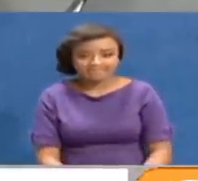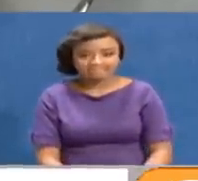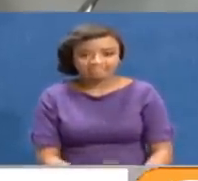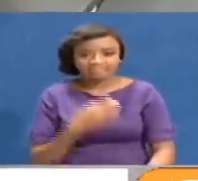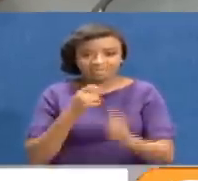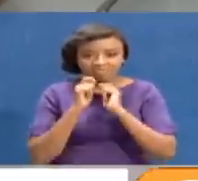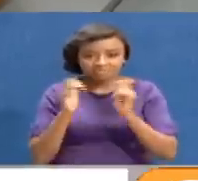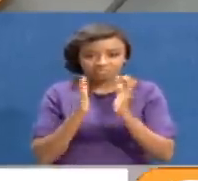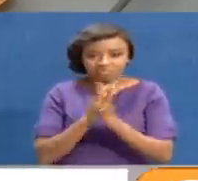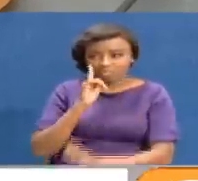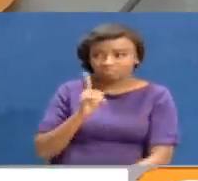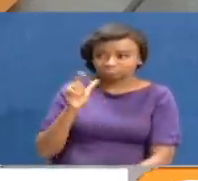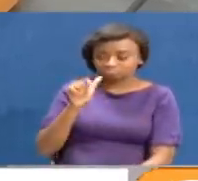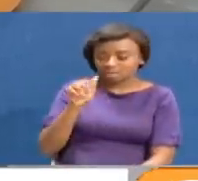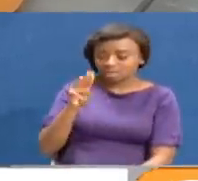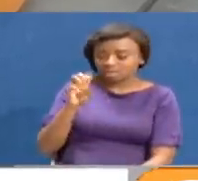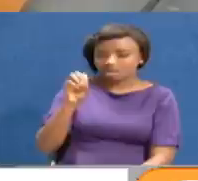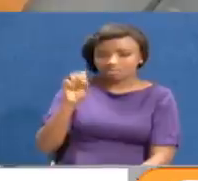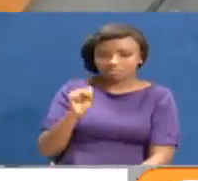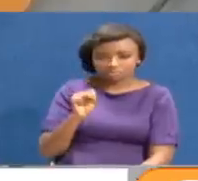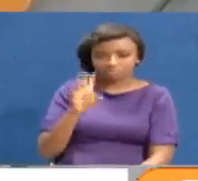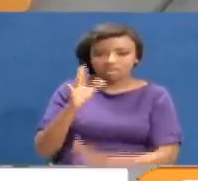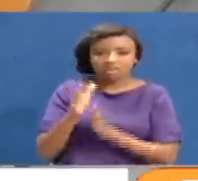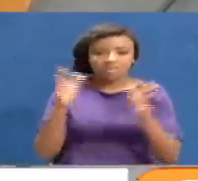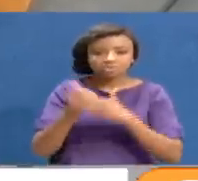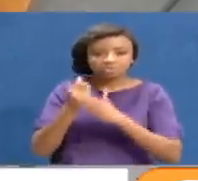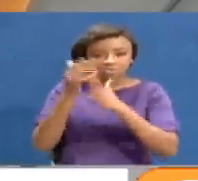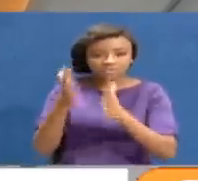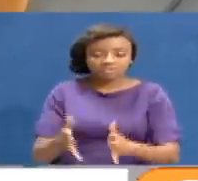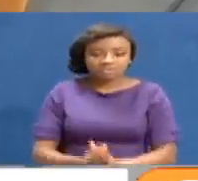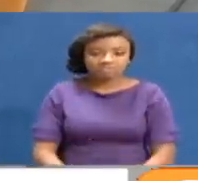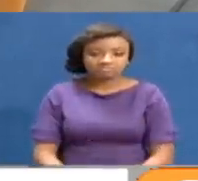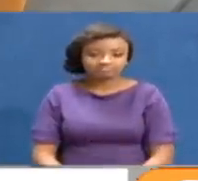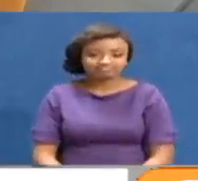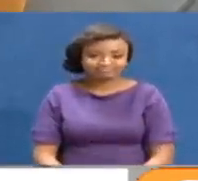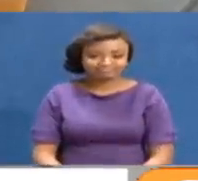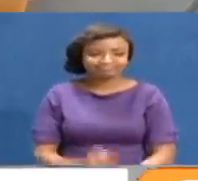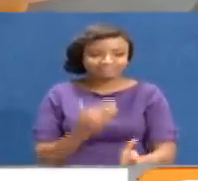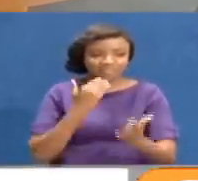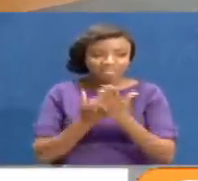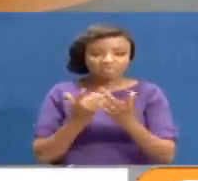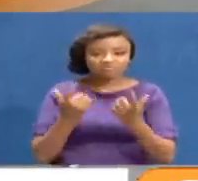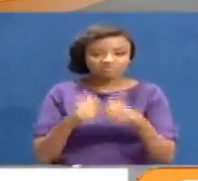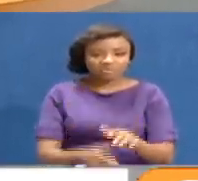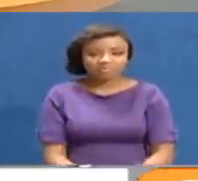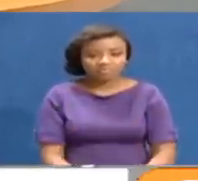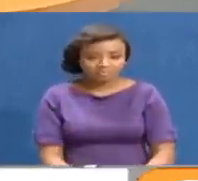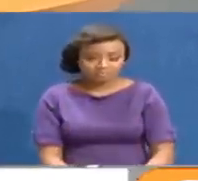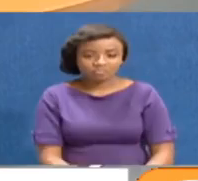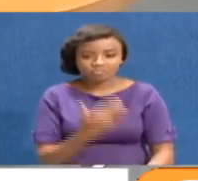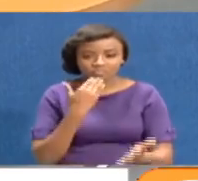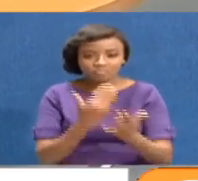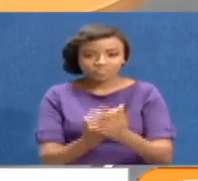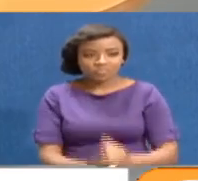Honorable Dr. Amos Kimunya, KPPRI Member of Parliament and Leader of Majority in the National Assembly. Thank you so much for making time for us.